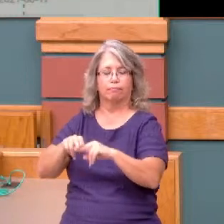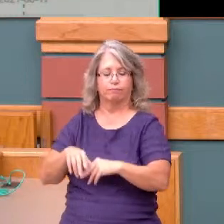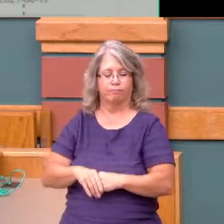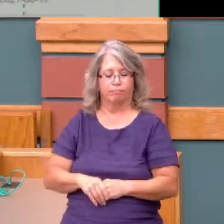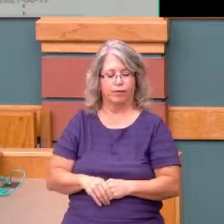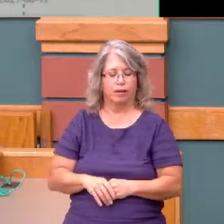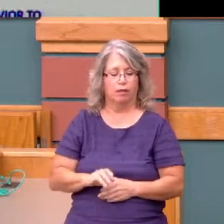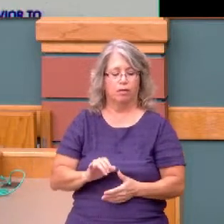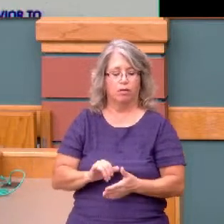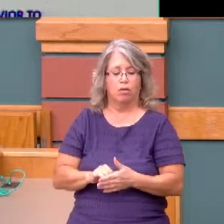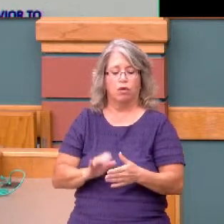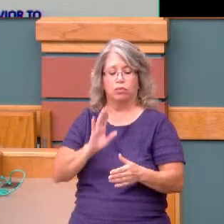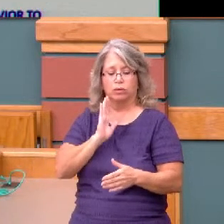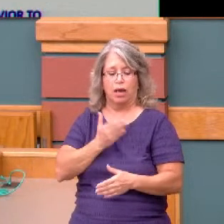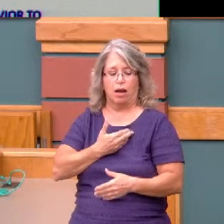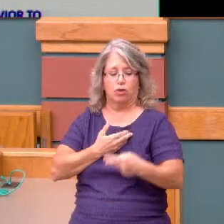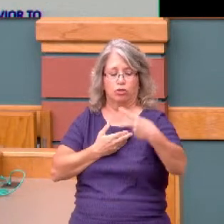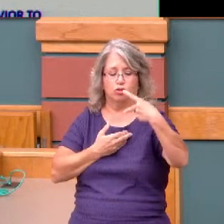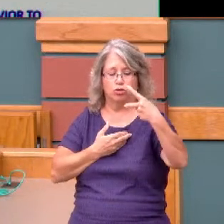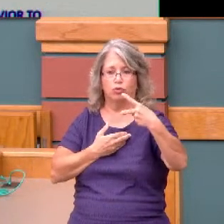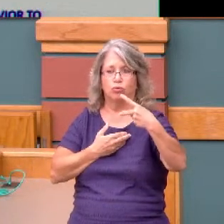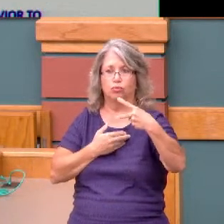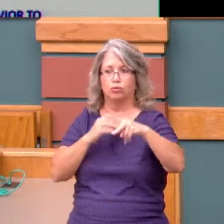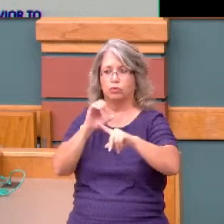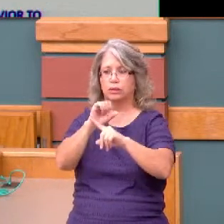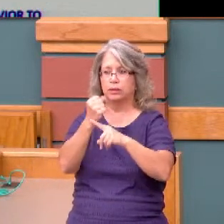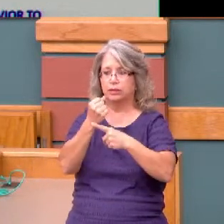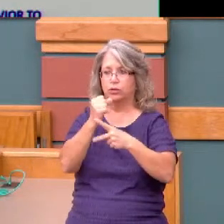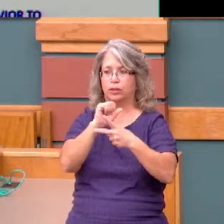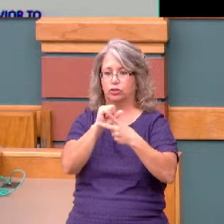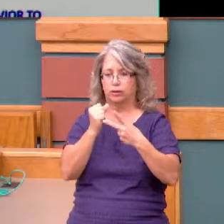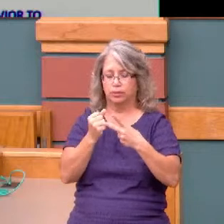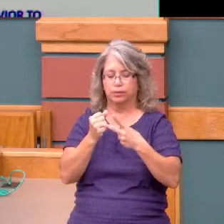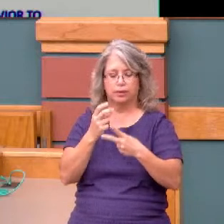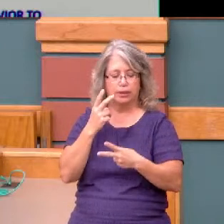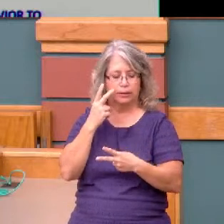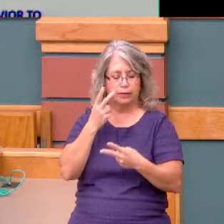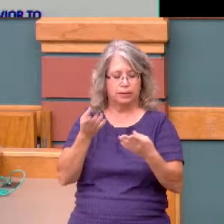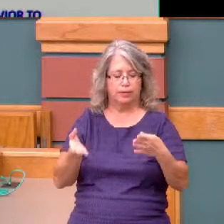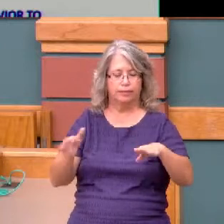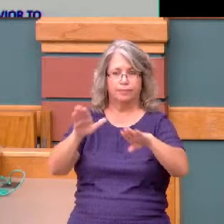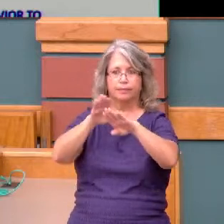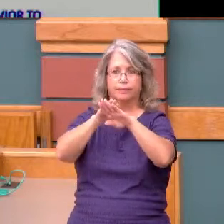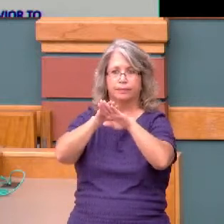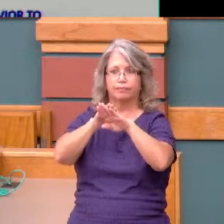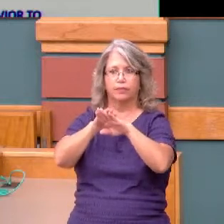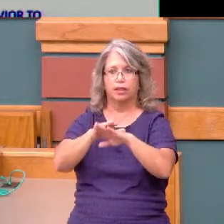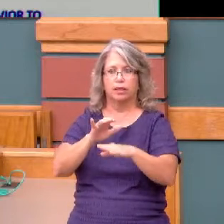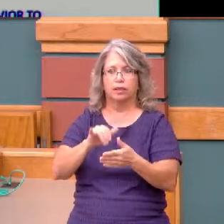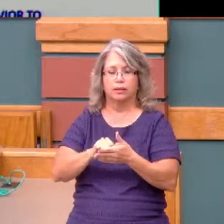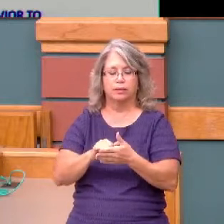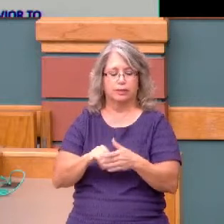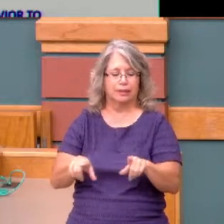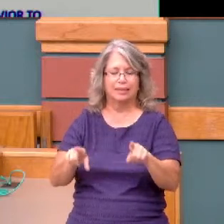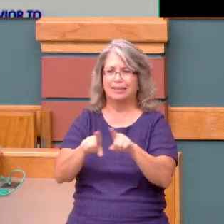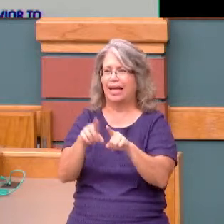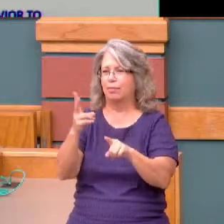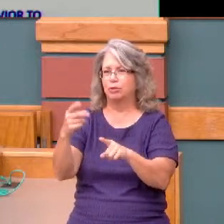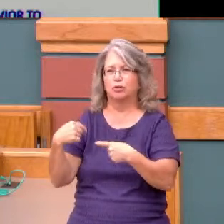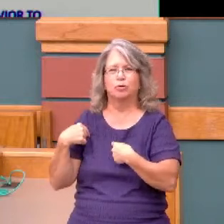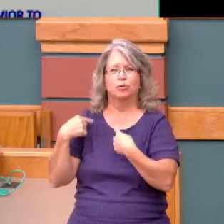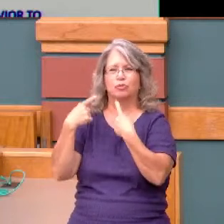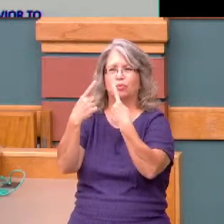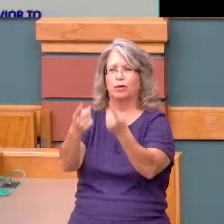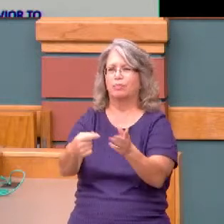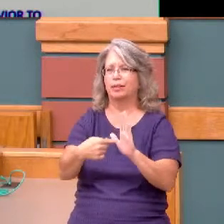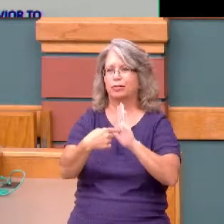scenarios, and let's see how they play out. And for what it's worth, these are the same two scenarios that we've been running for the past